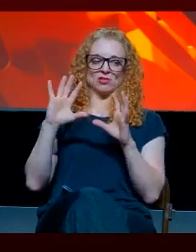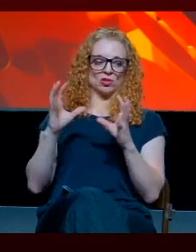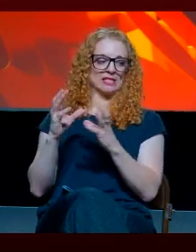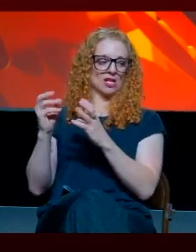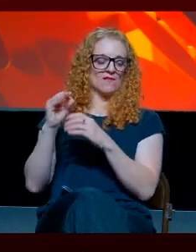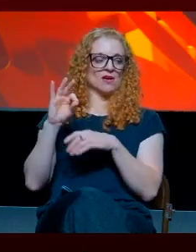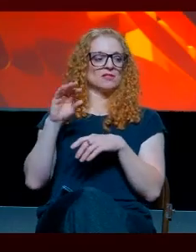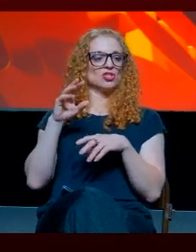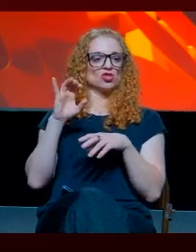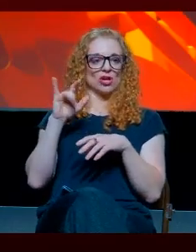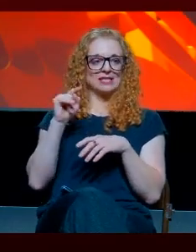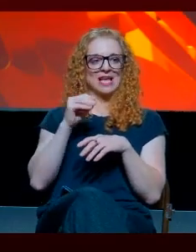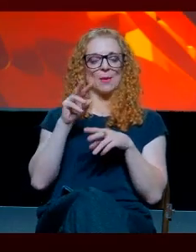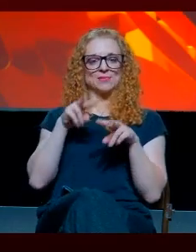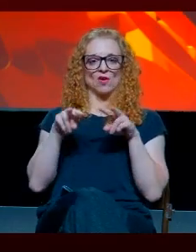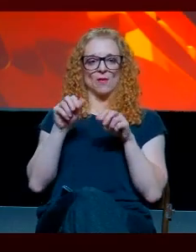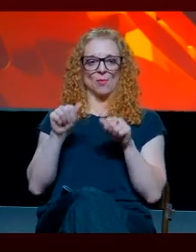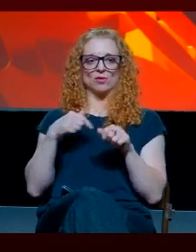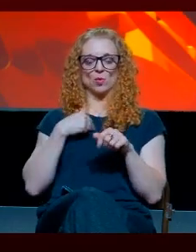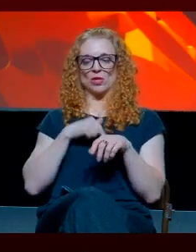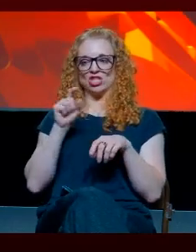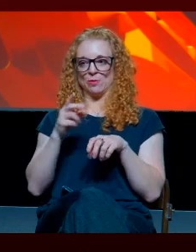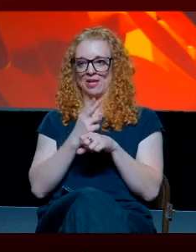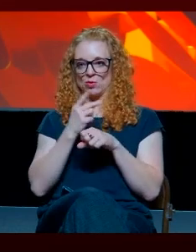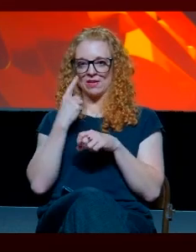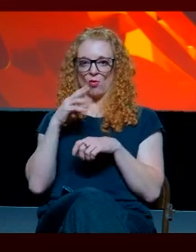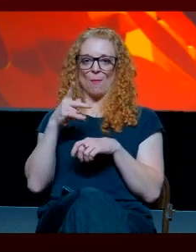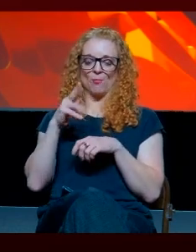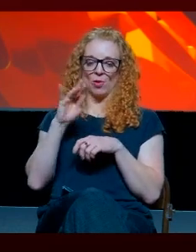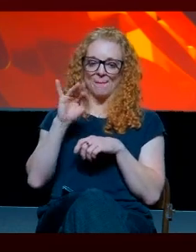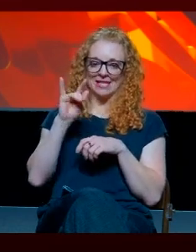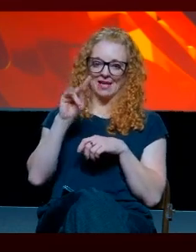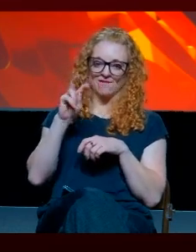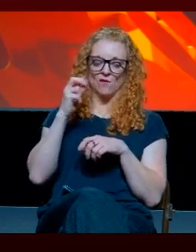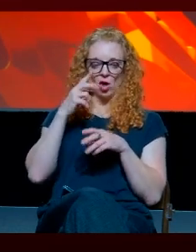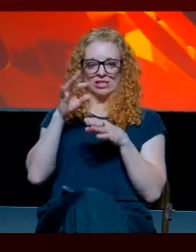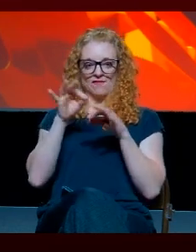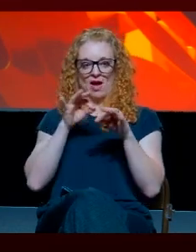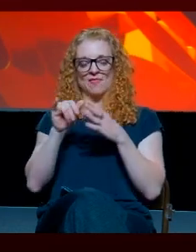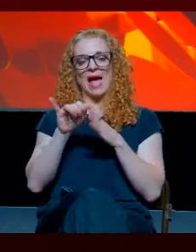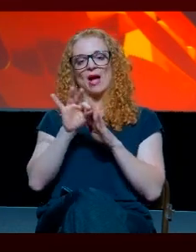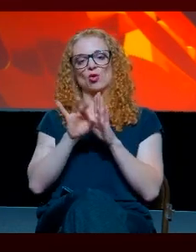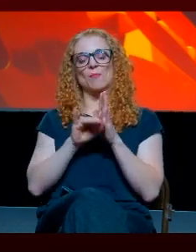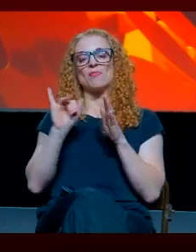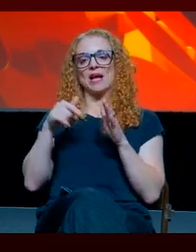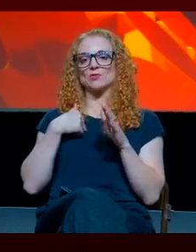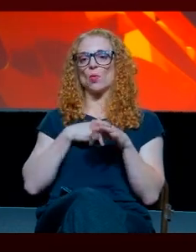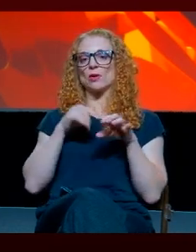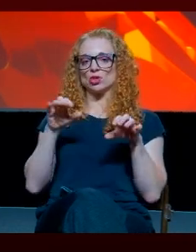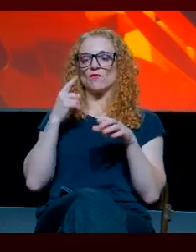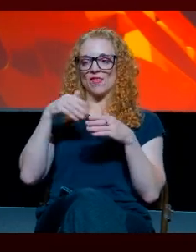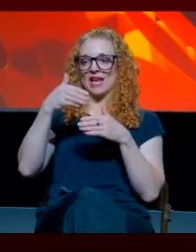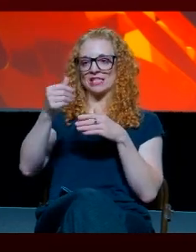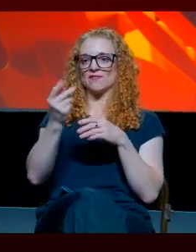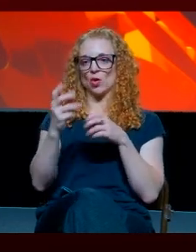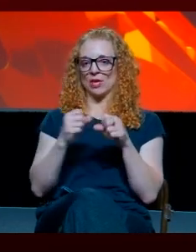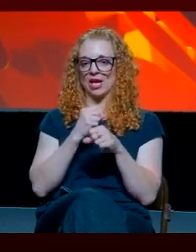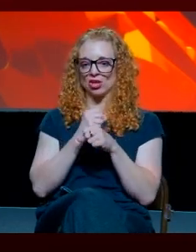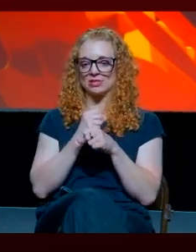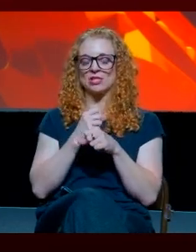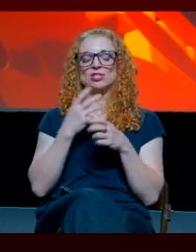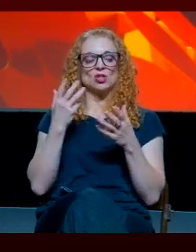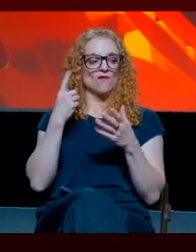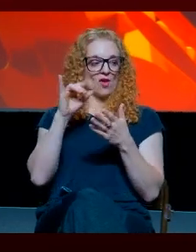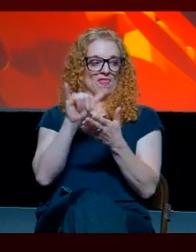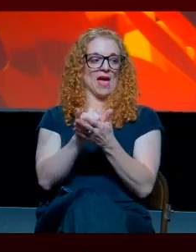and observables that we should be using as the primitives to define the algorithms is what we're going to do over the next couple of years. And so on